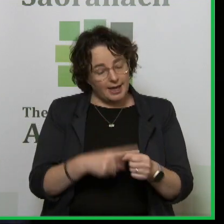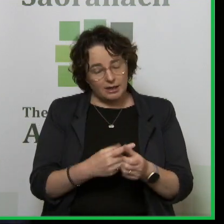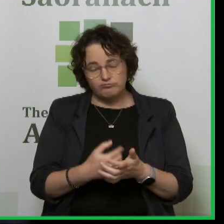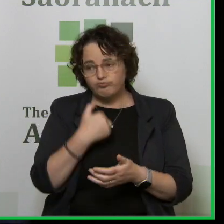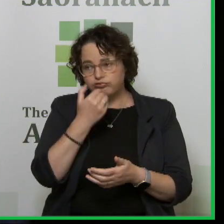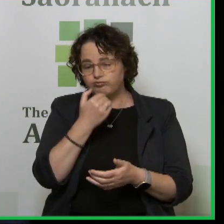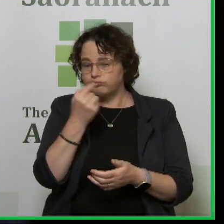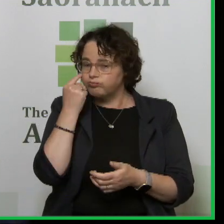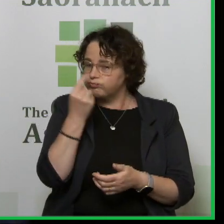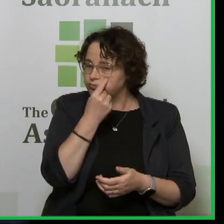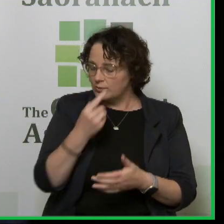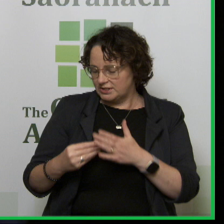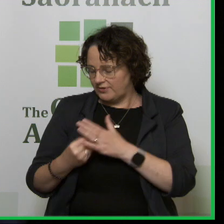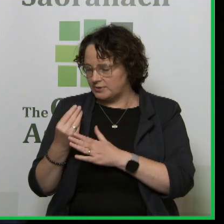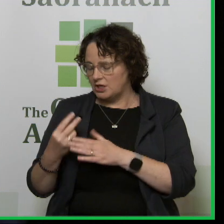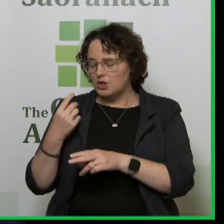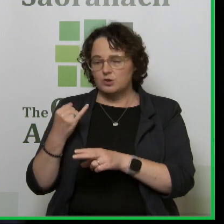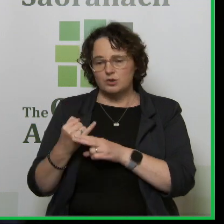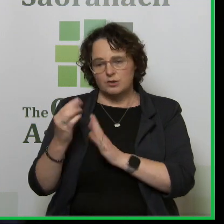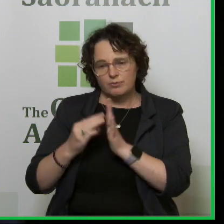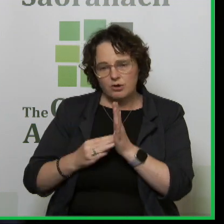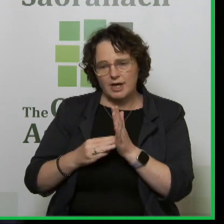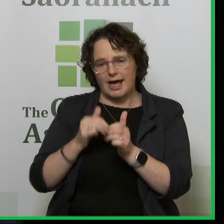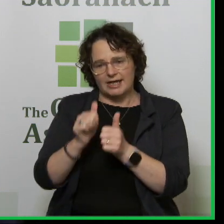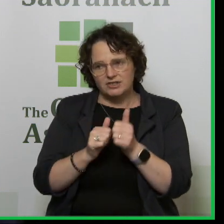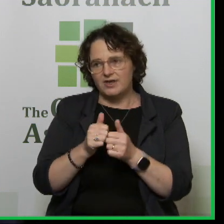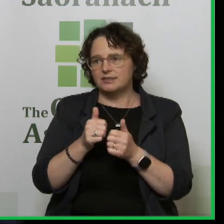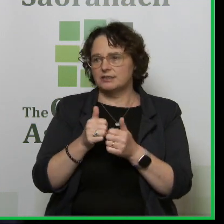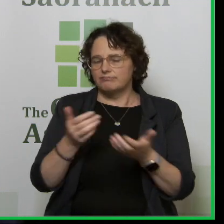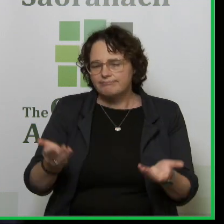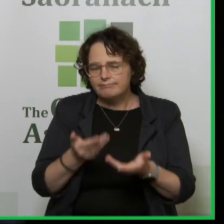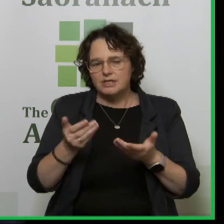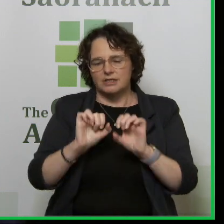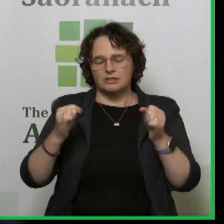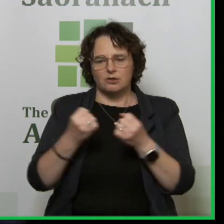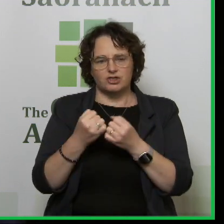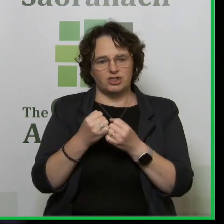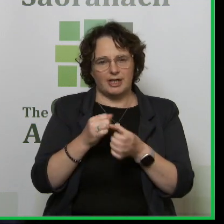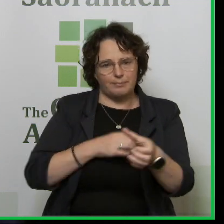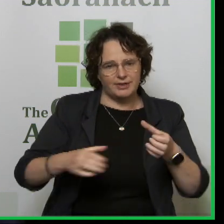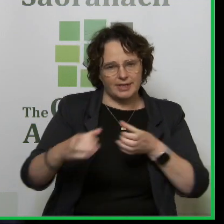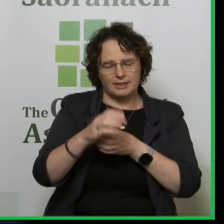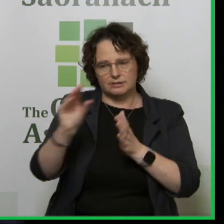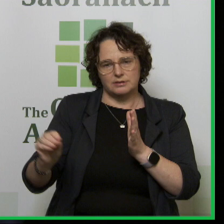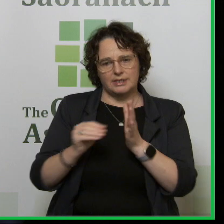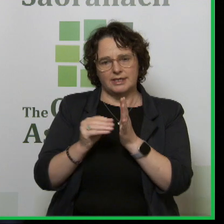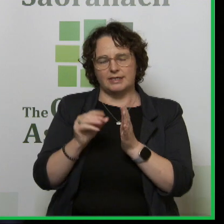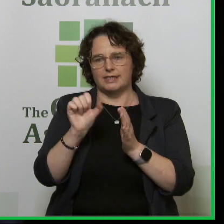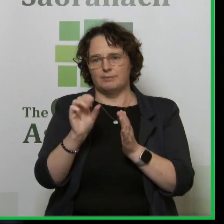We've just developed a schools program called Activating Social Empathy, which is now going on the SPHE program. But that needs